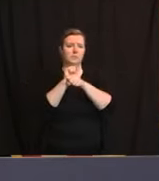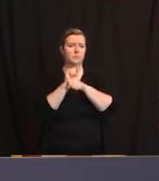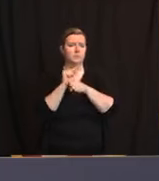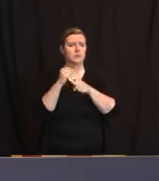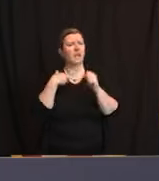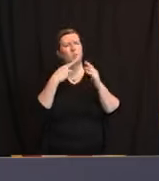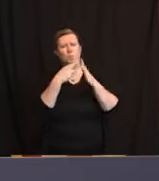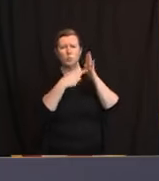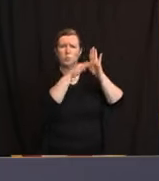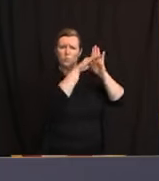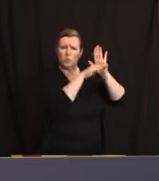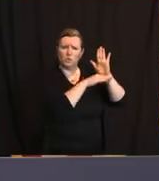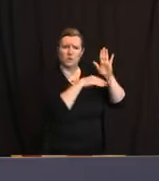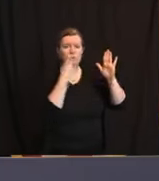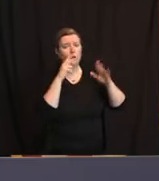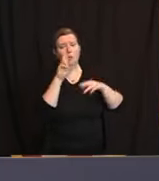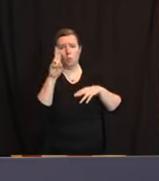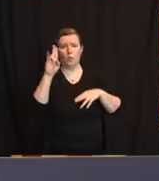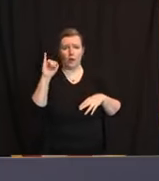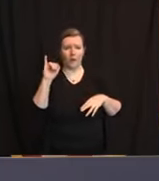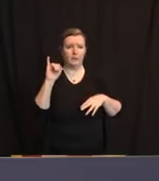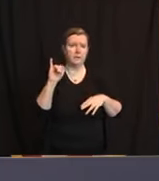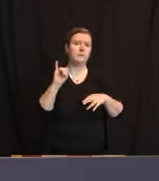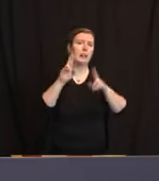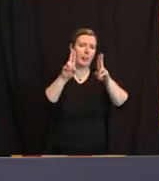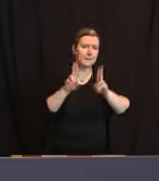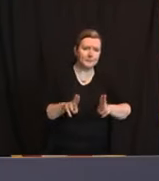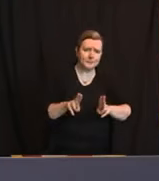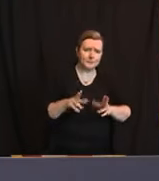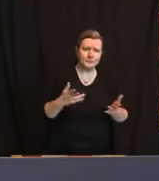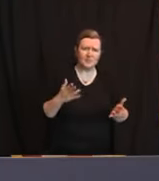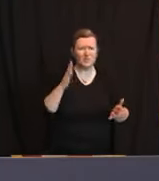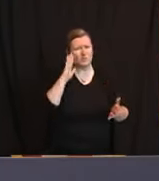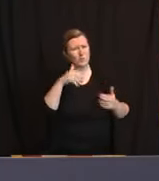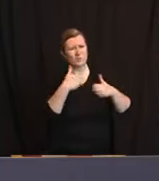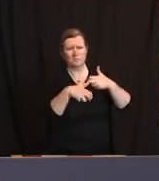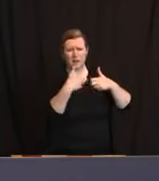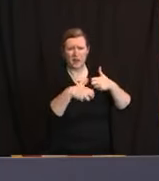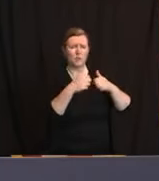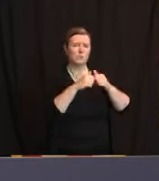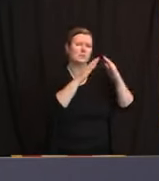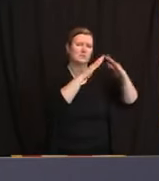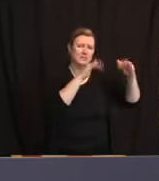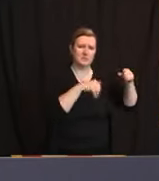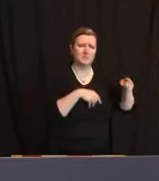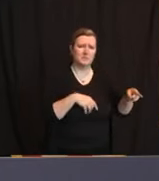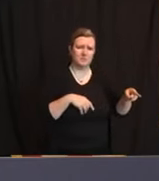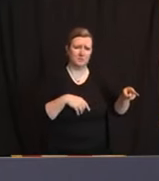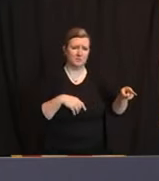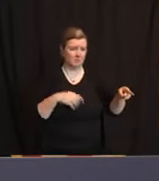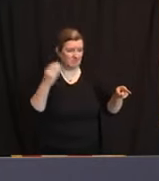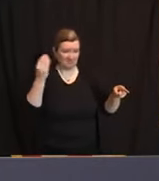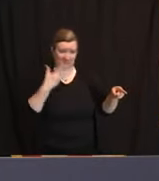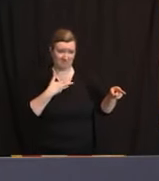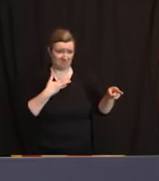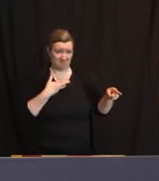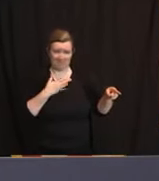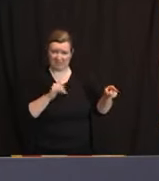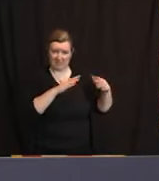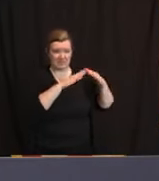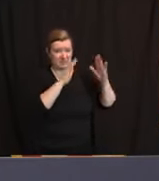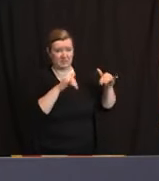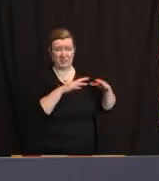guys knew that there were choke points with the labor system. Your transition report said that. It's an archaic looking form, and people are